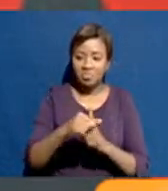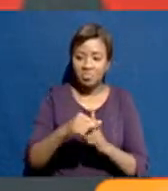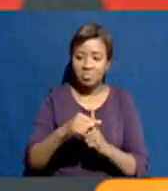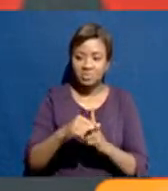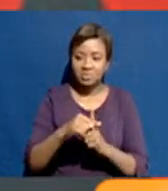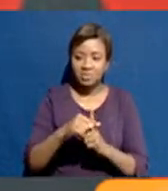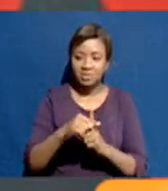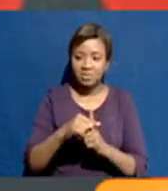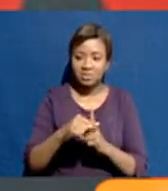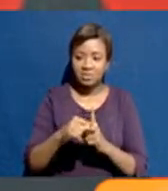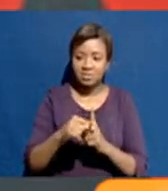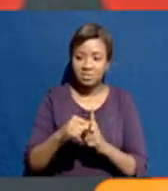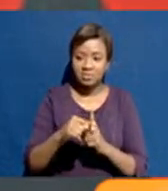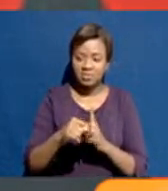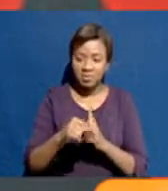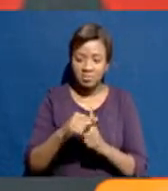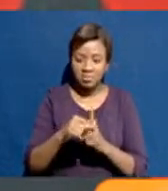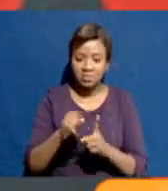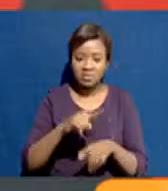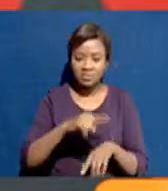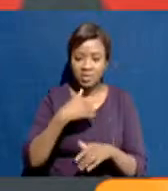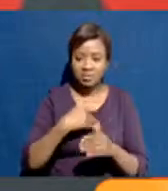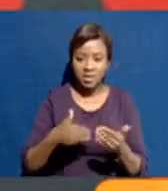was 3 months and